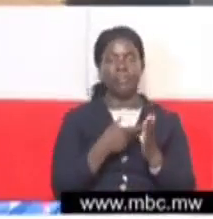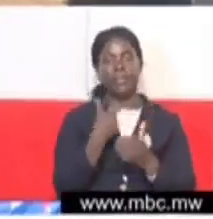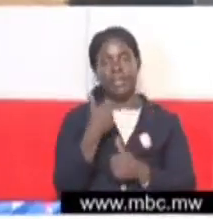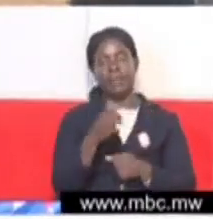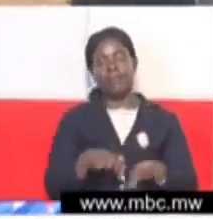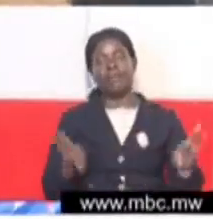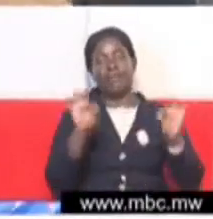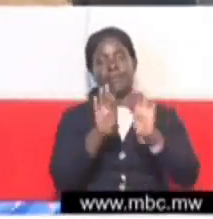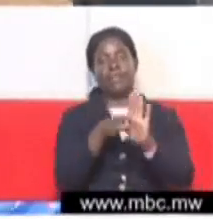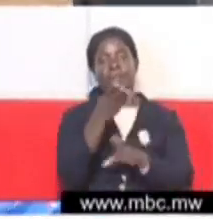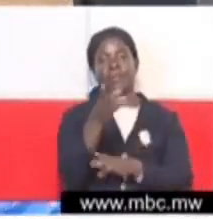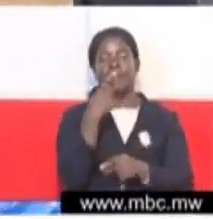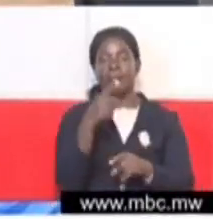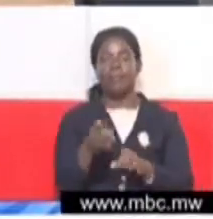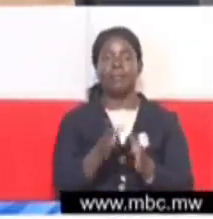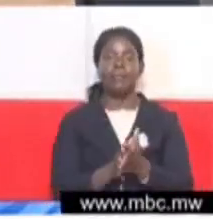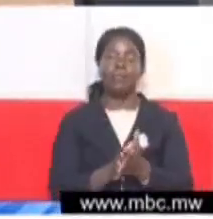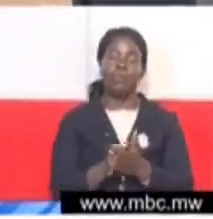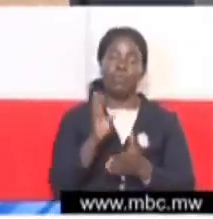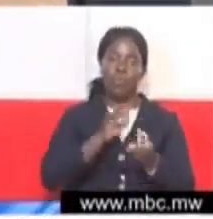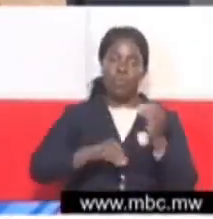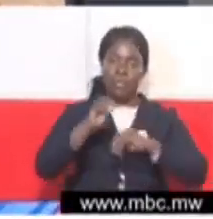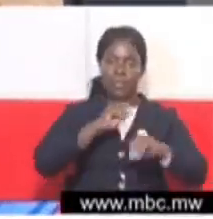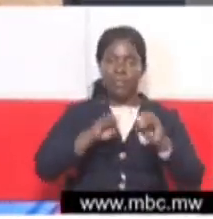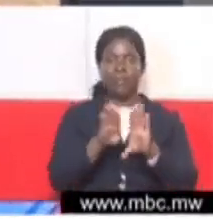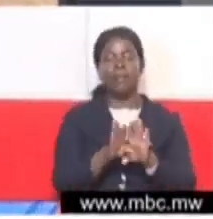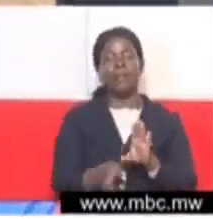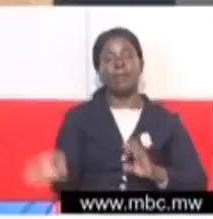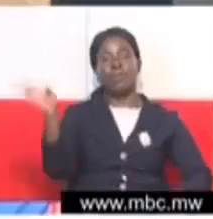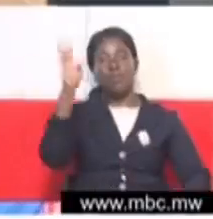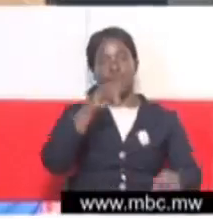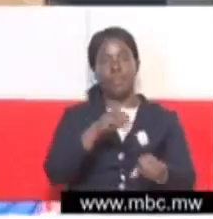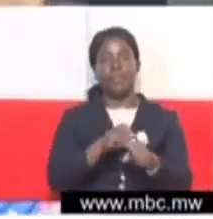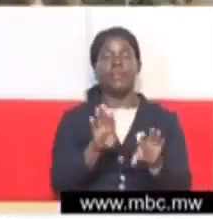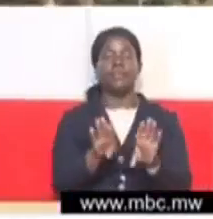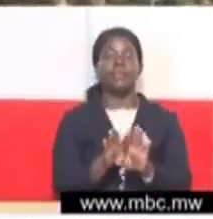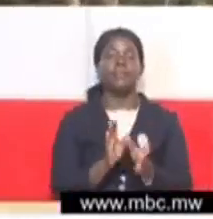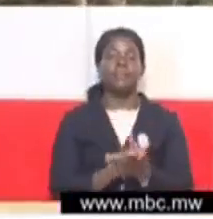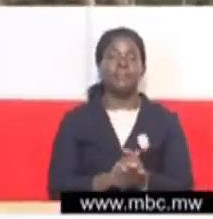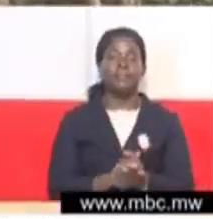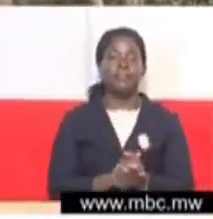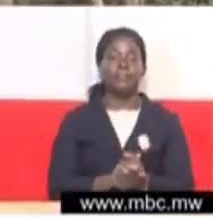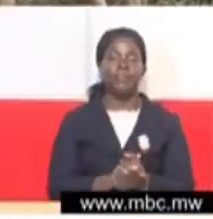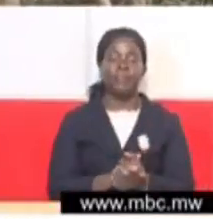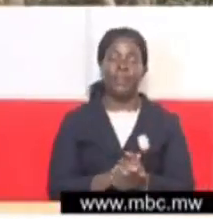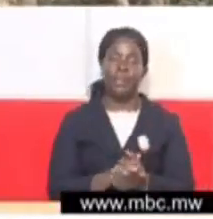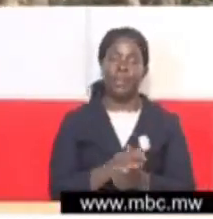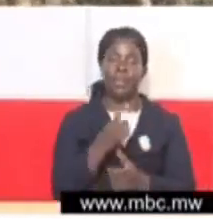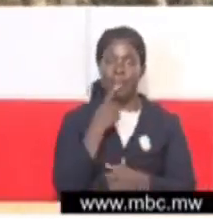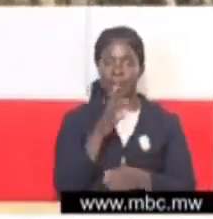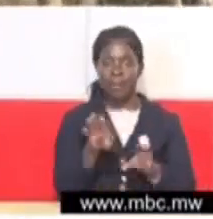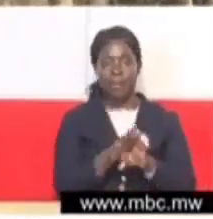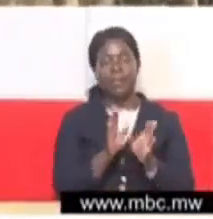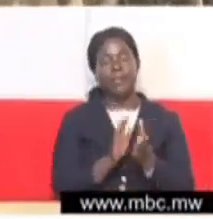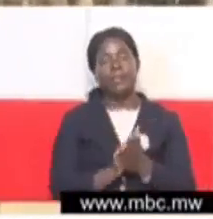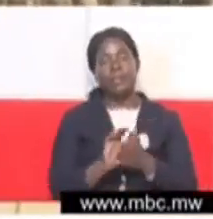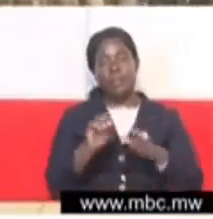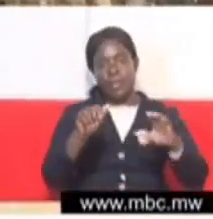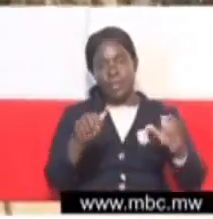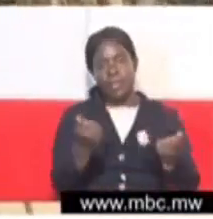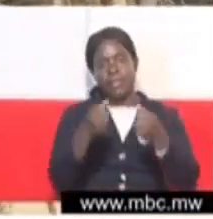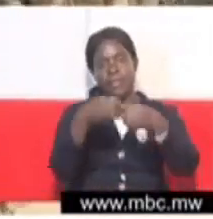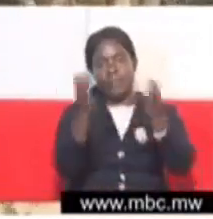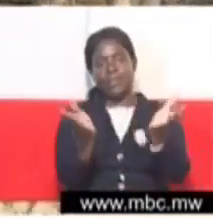her remarks, Temwa Kanjaza, Head of Sales, Marketing and Distribution at Sunbay Tourism, underscored that the Tourism Street